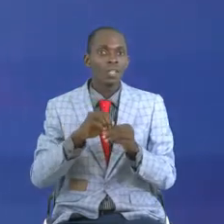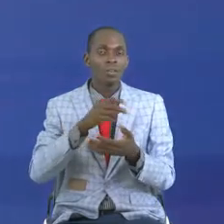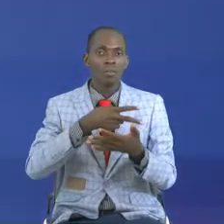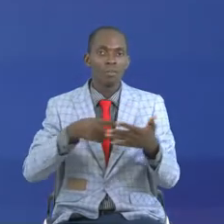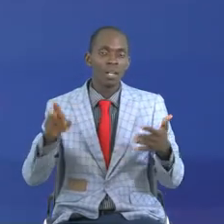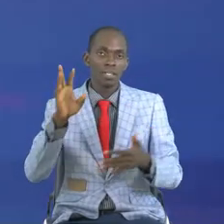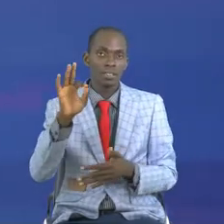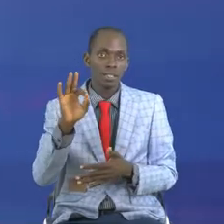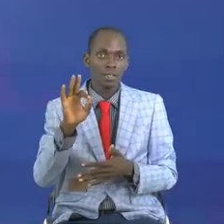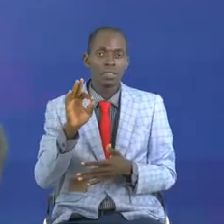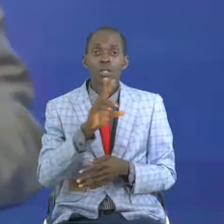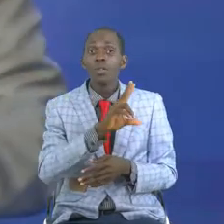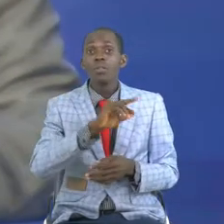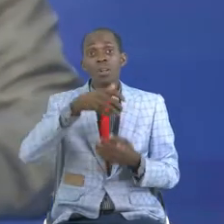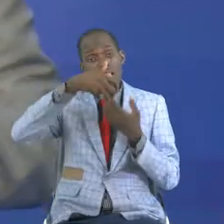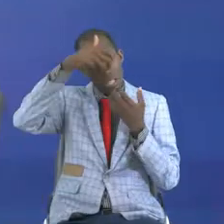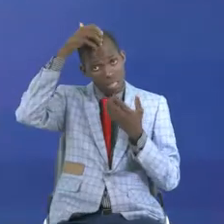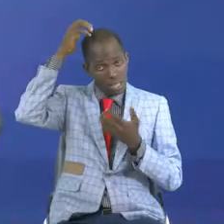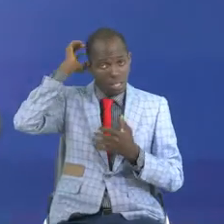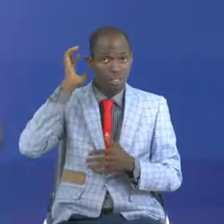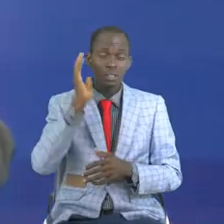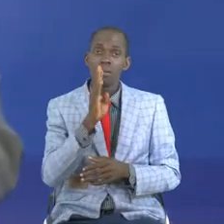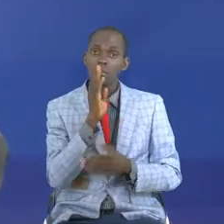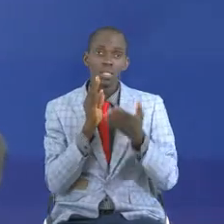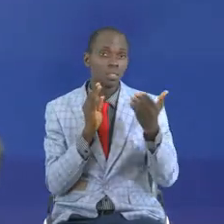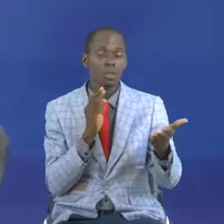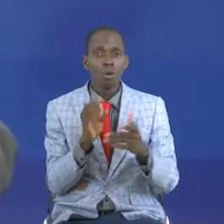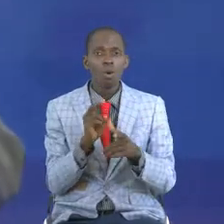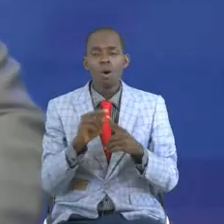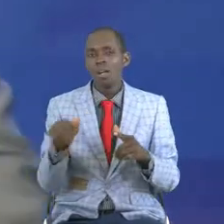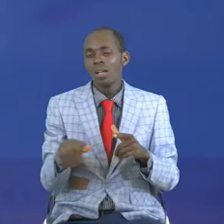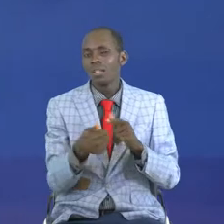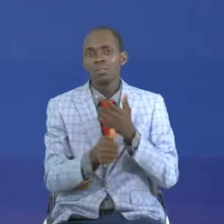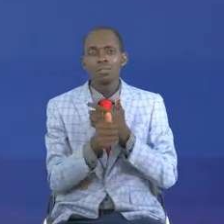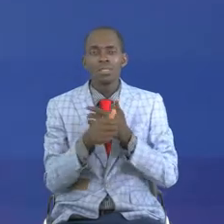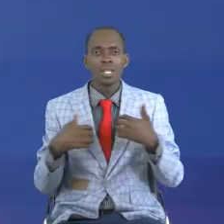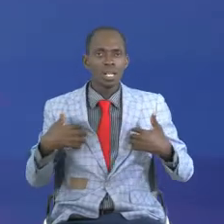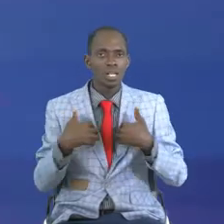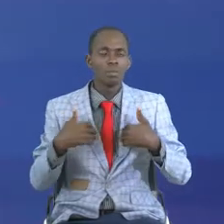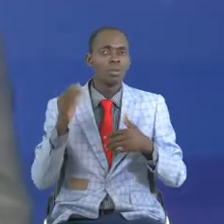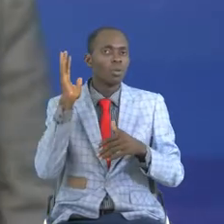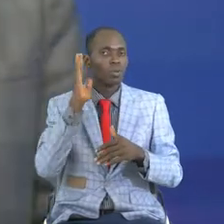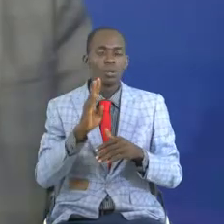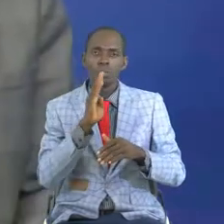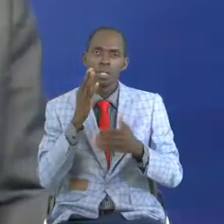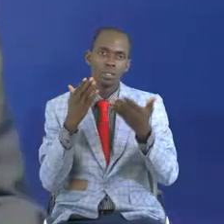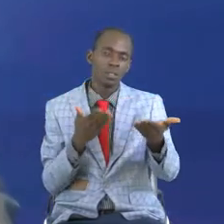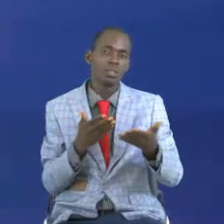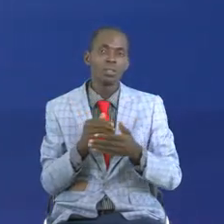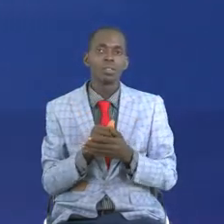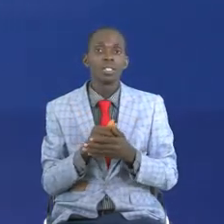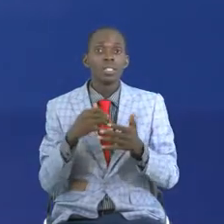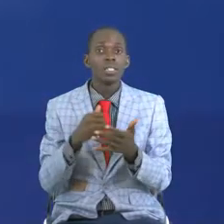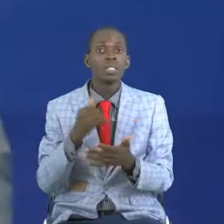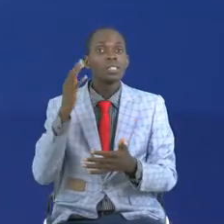no lion shall be there, nor any ravenous beast shall go up thereon. It shall not